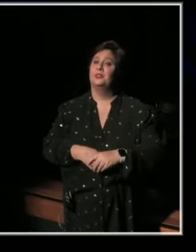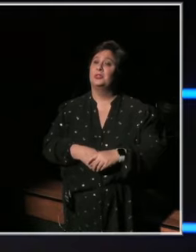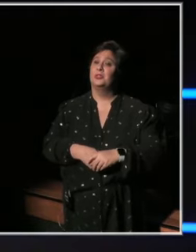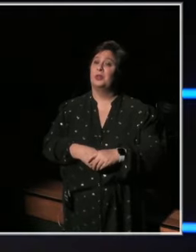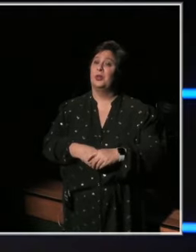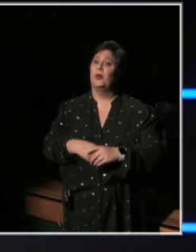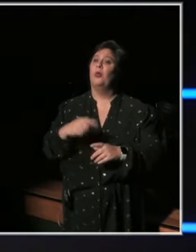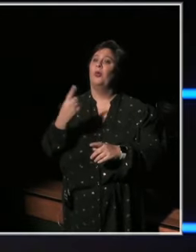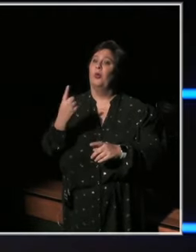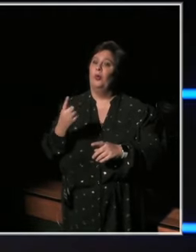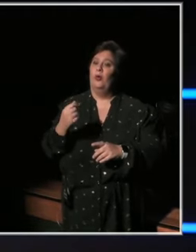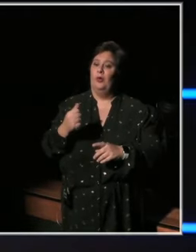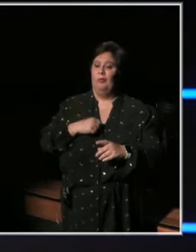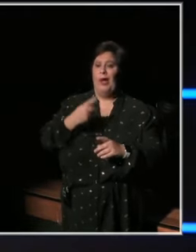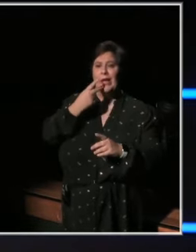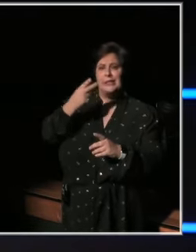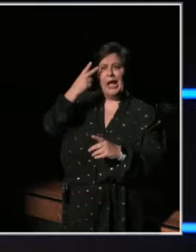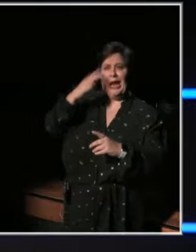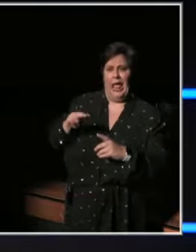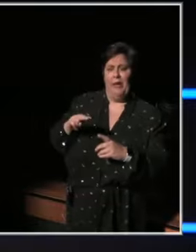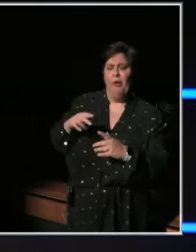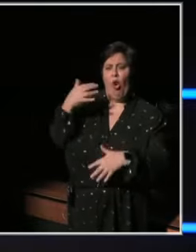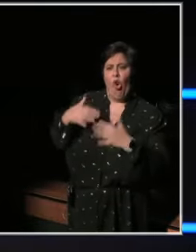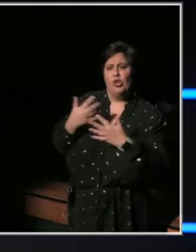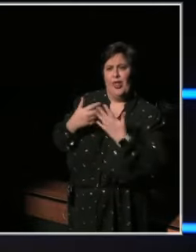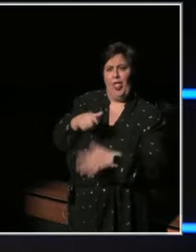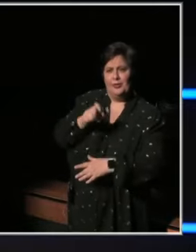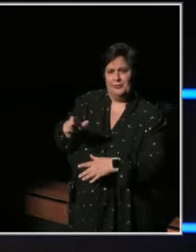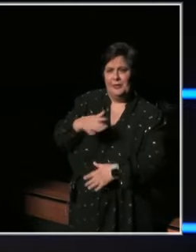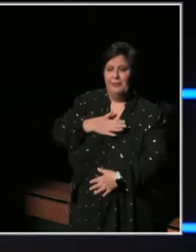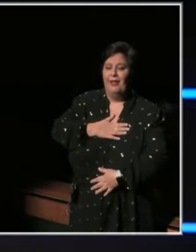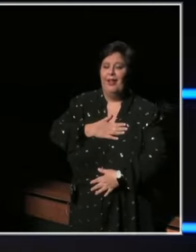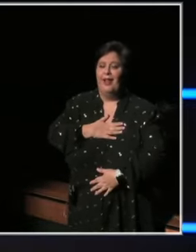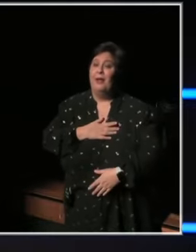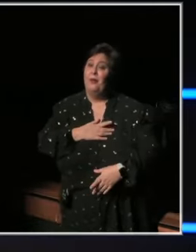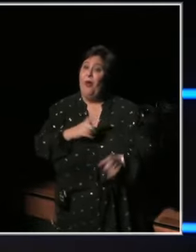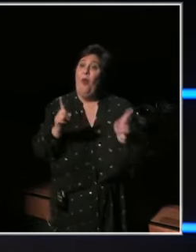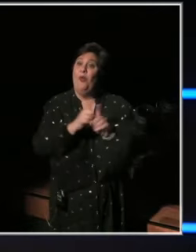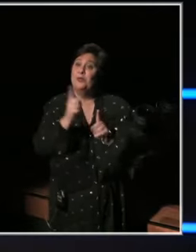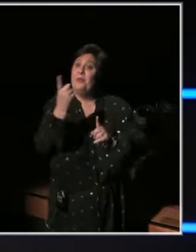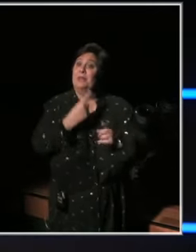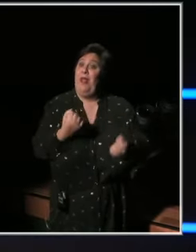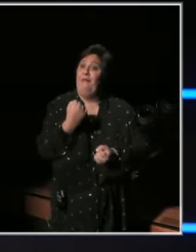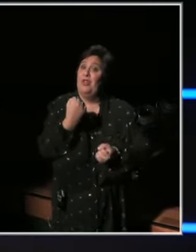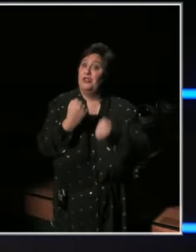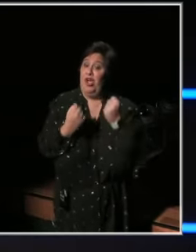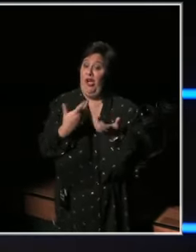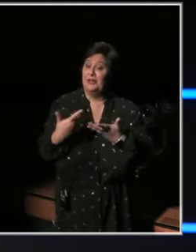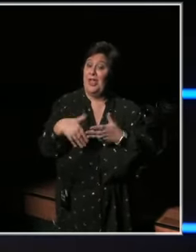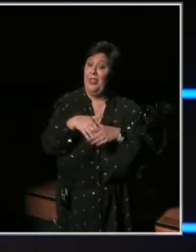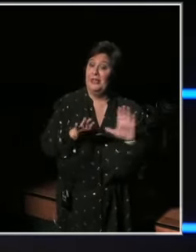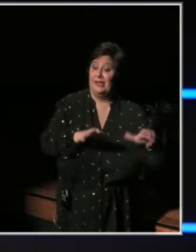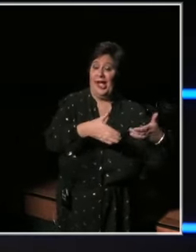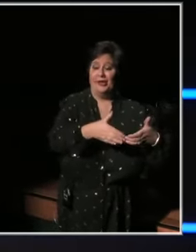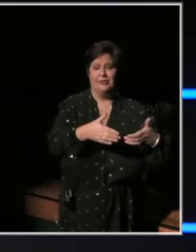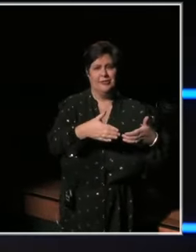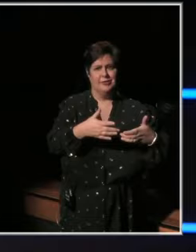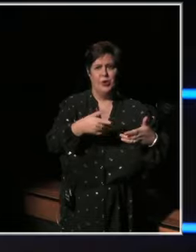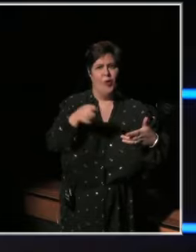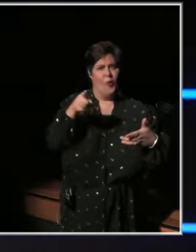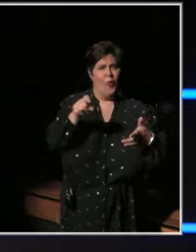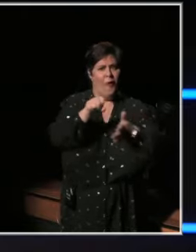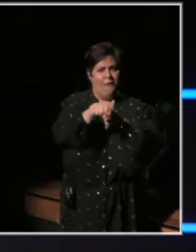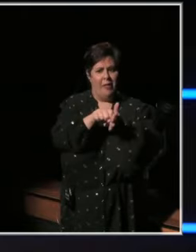So aside from having a surname which hurts a lot of people, I was also a judge in this category, and filmmakers, you really